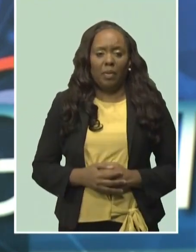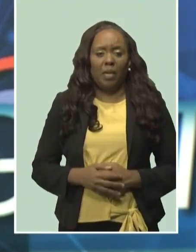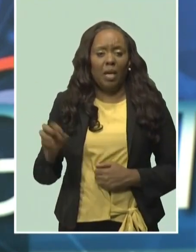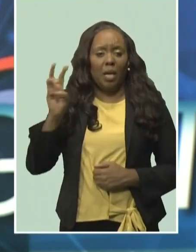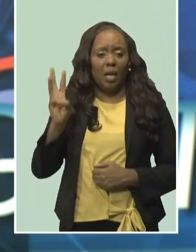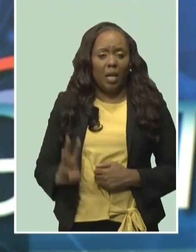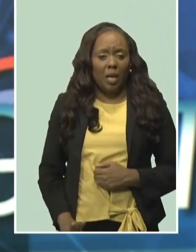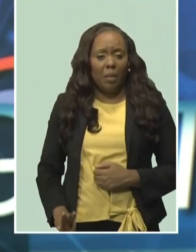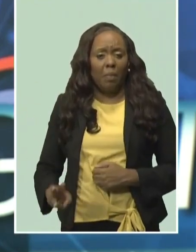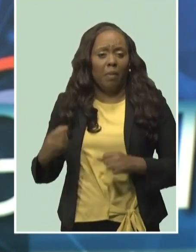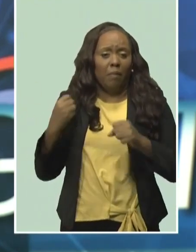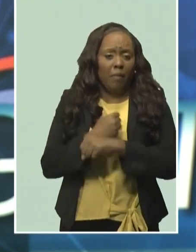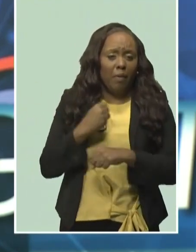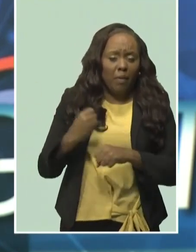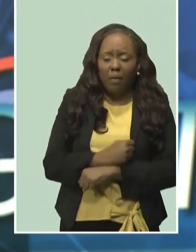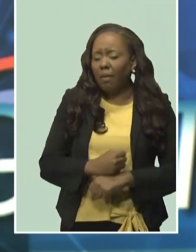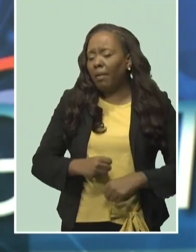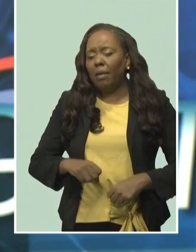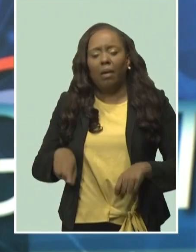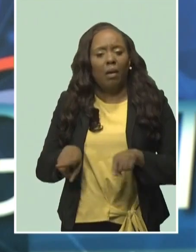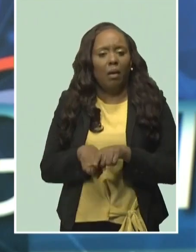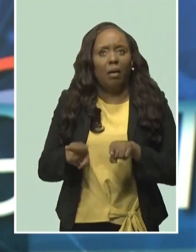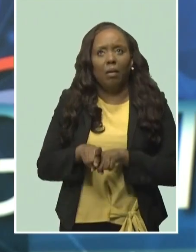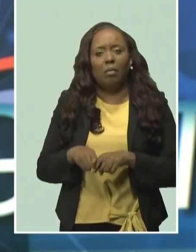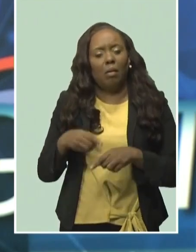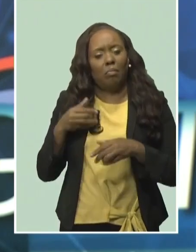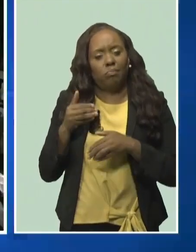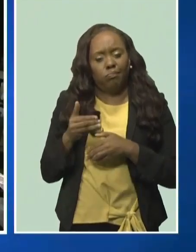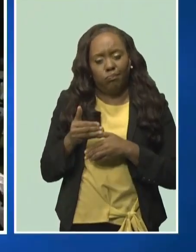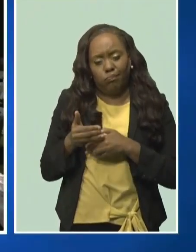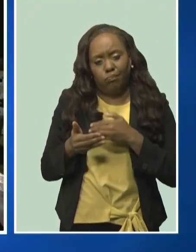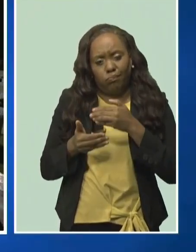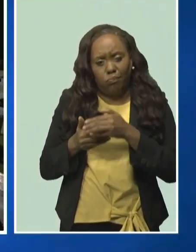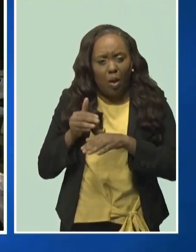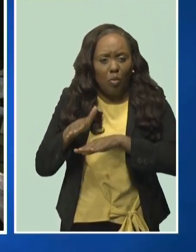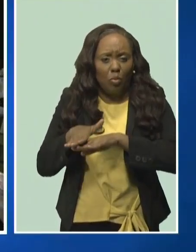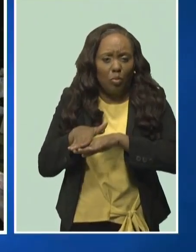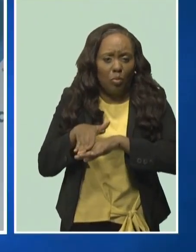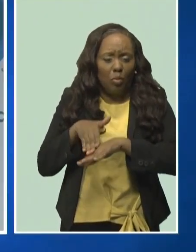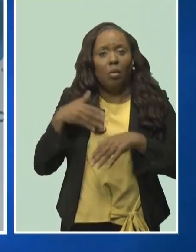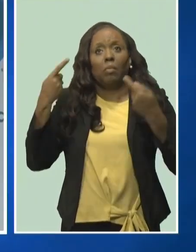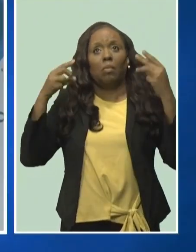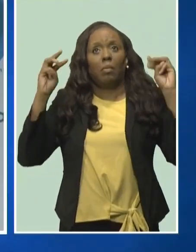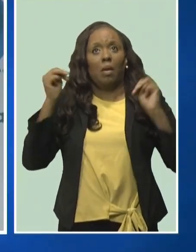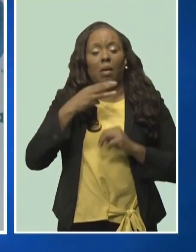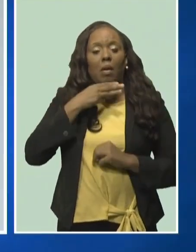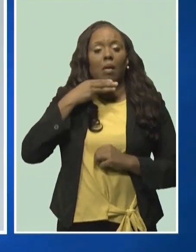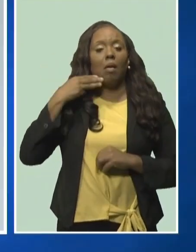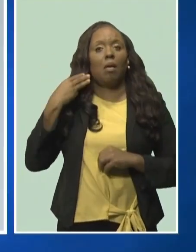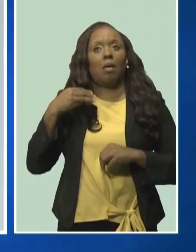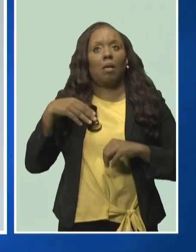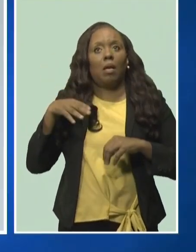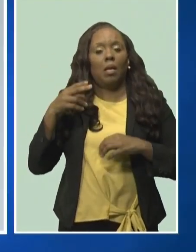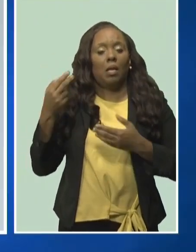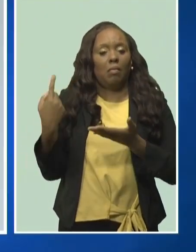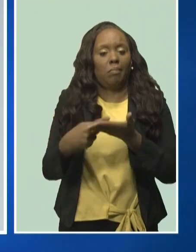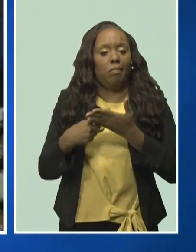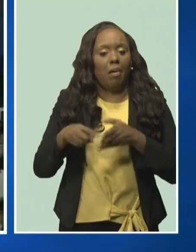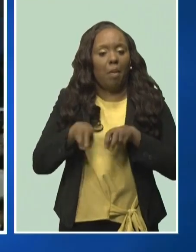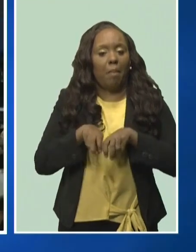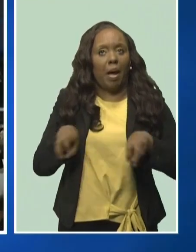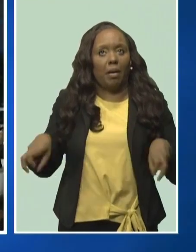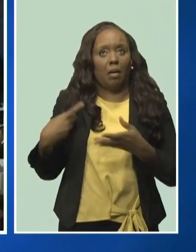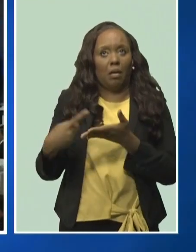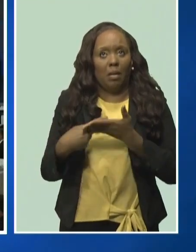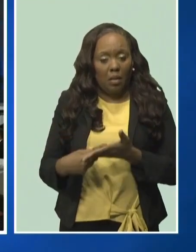has not been fast enough. Ms. Cattlee made the comment as a member of the panel for the Paris Peace Forum in France.